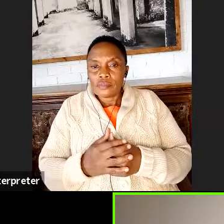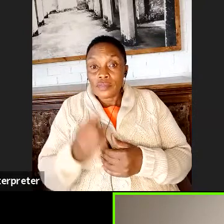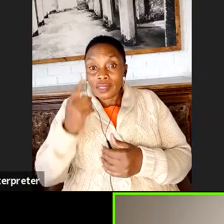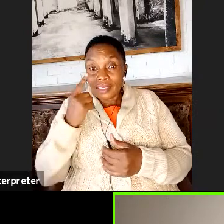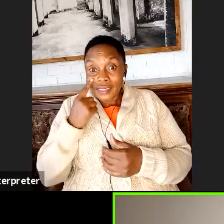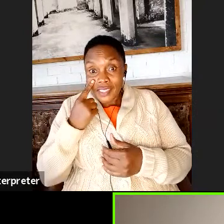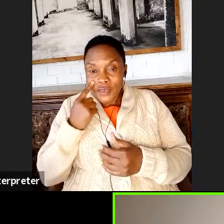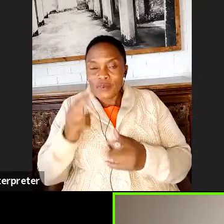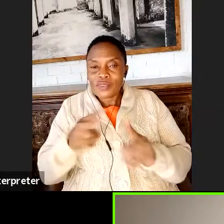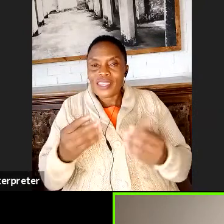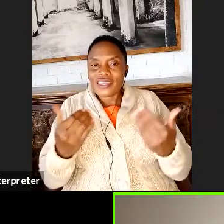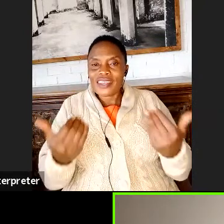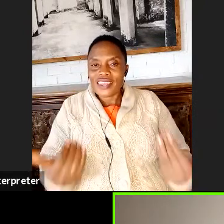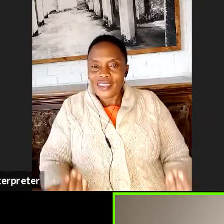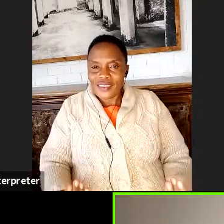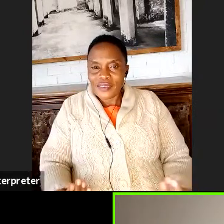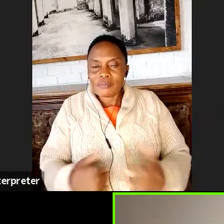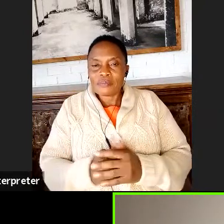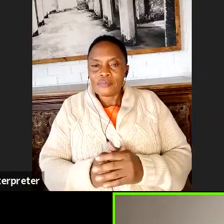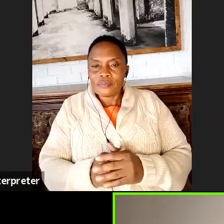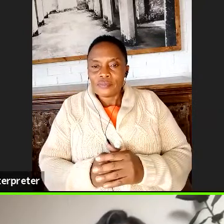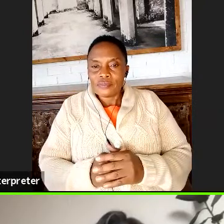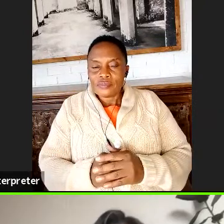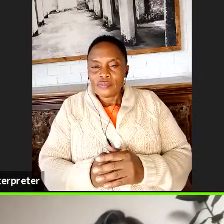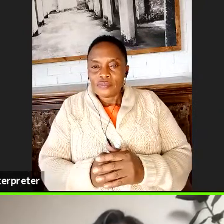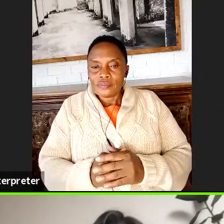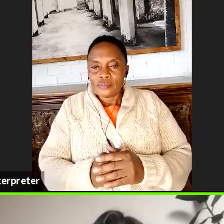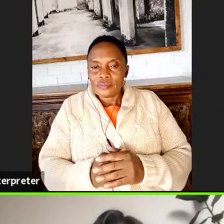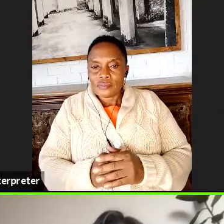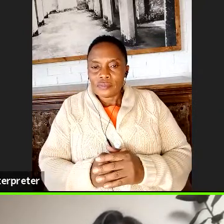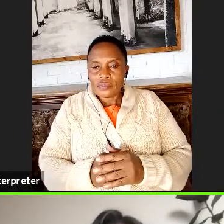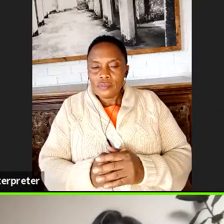going. So first one directed to Nasha Longo.